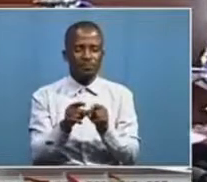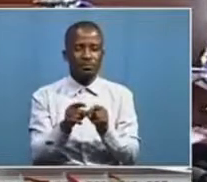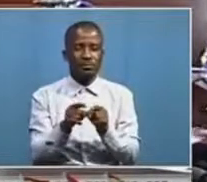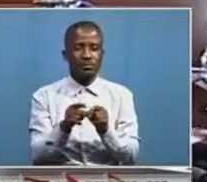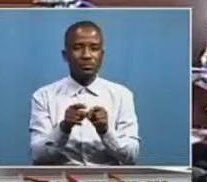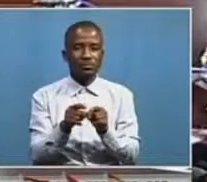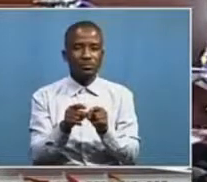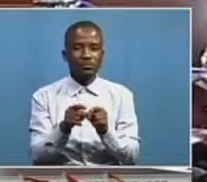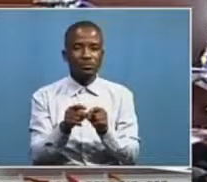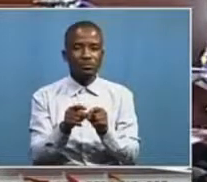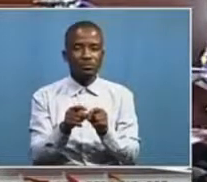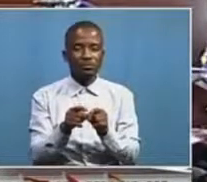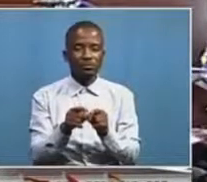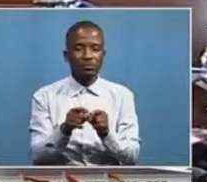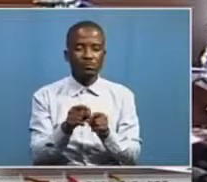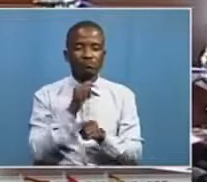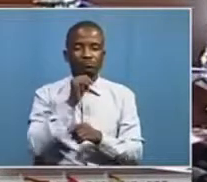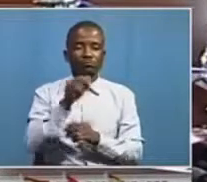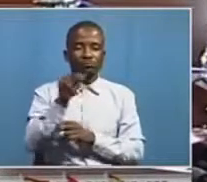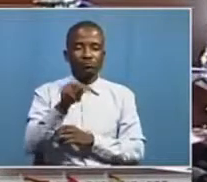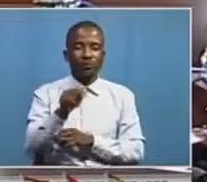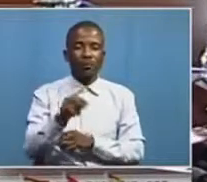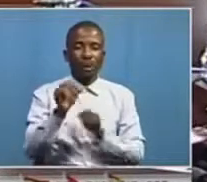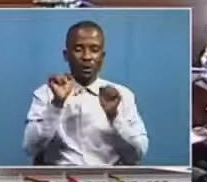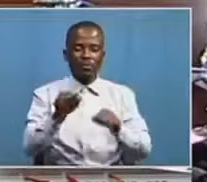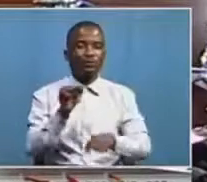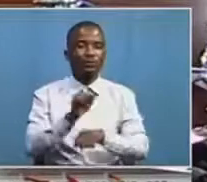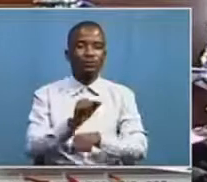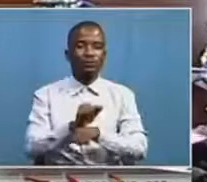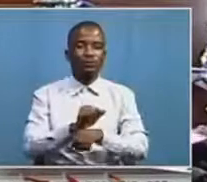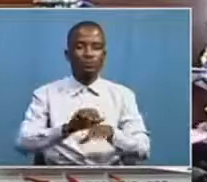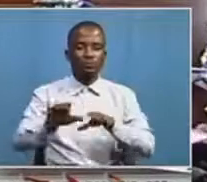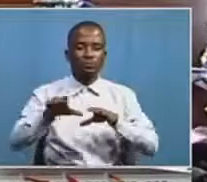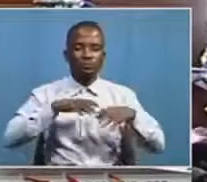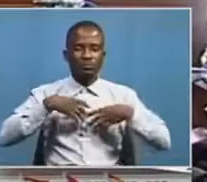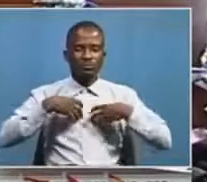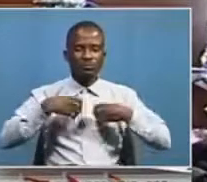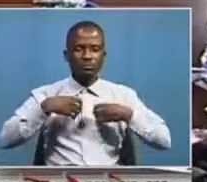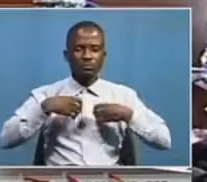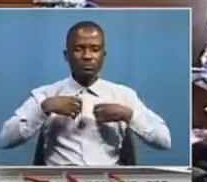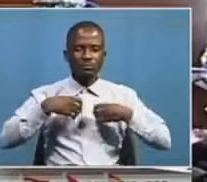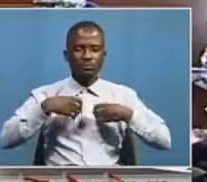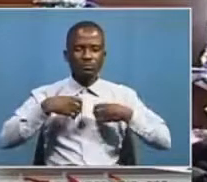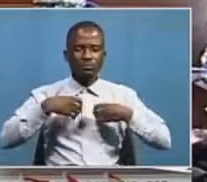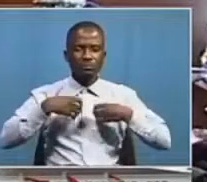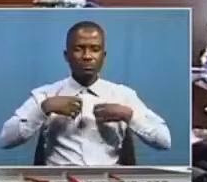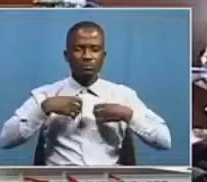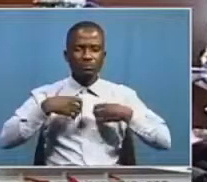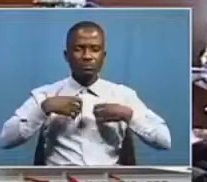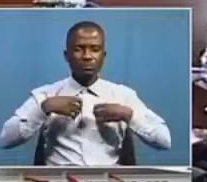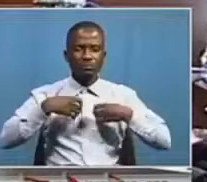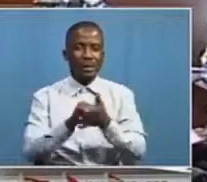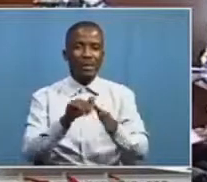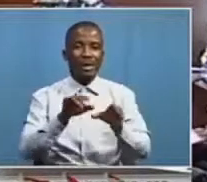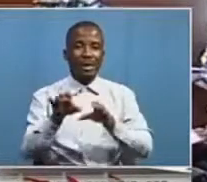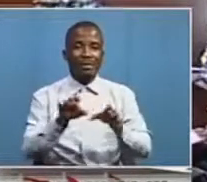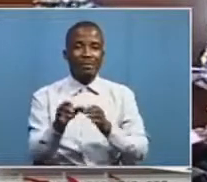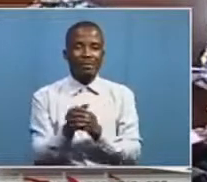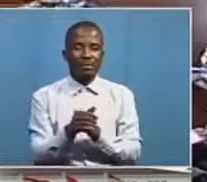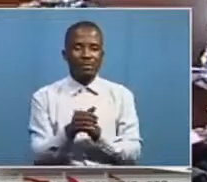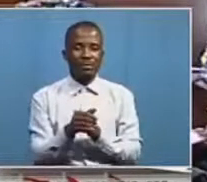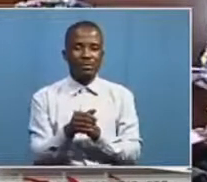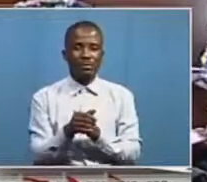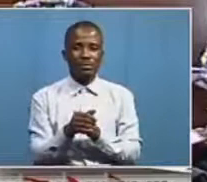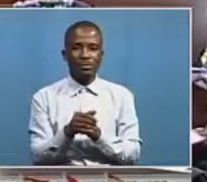given as are necessary to enable that person or authority to do or enforce the doing of the act or thing. End of